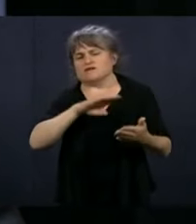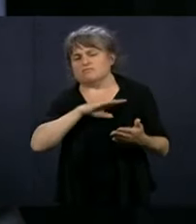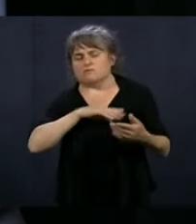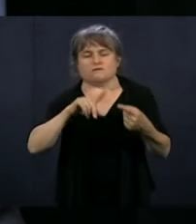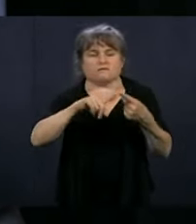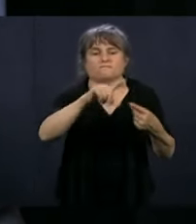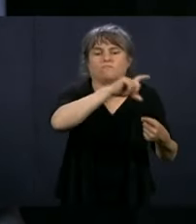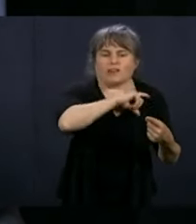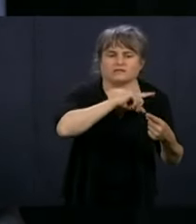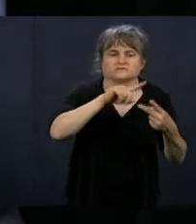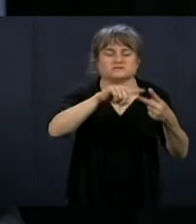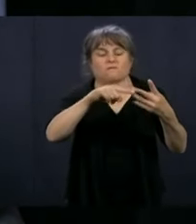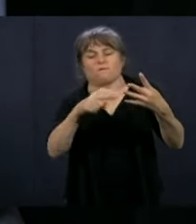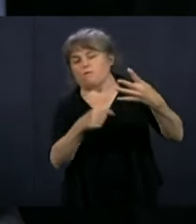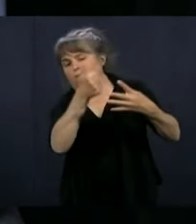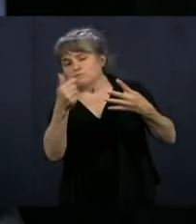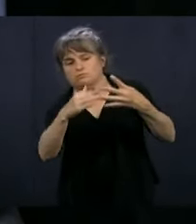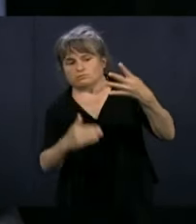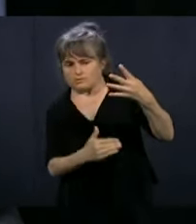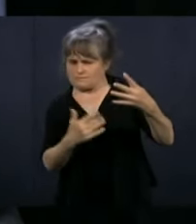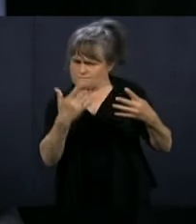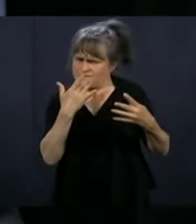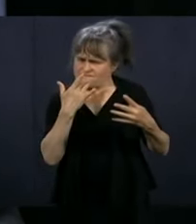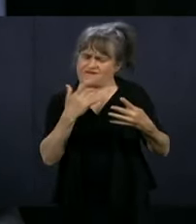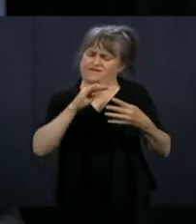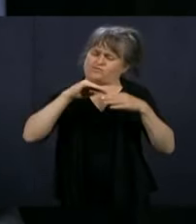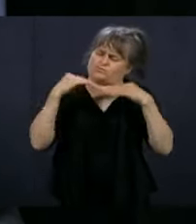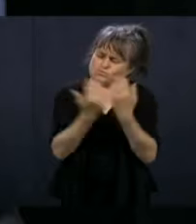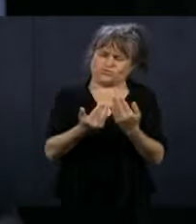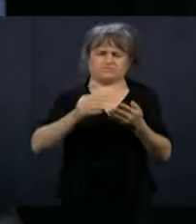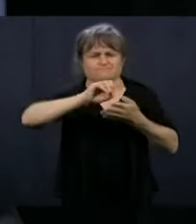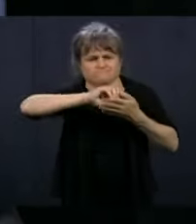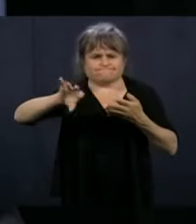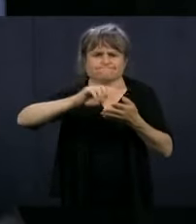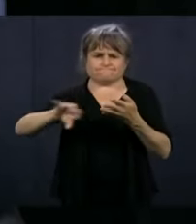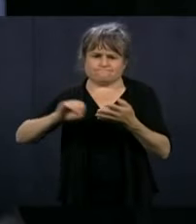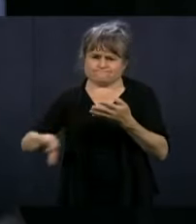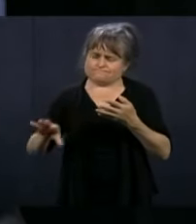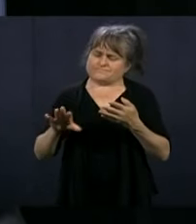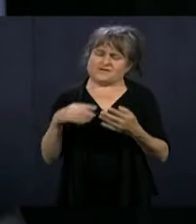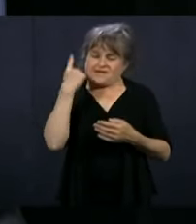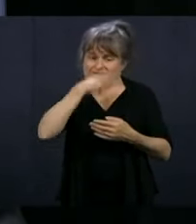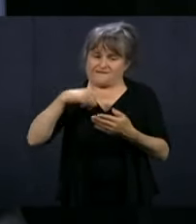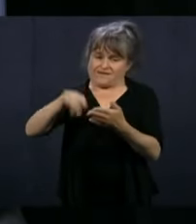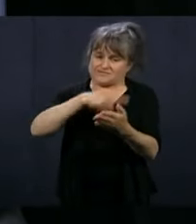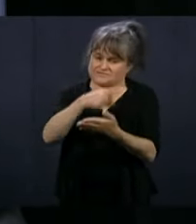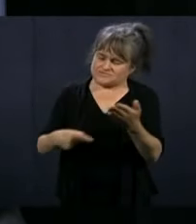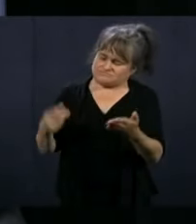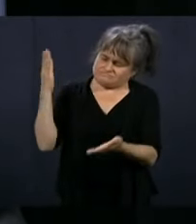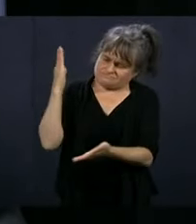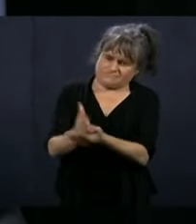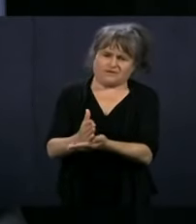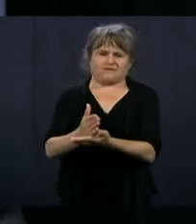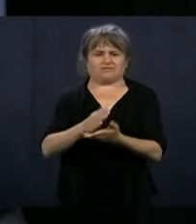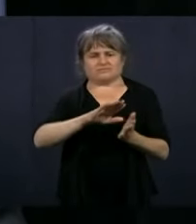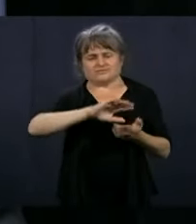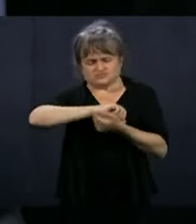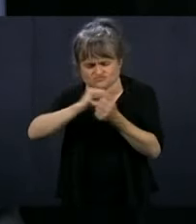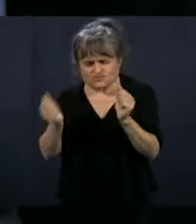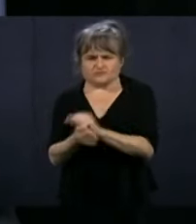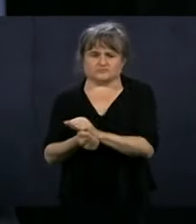police corps. So I'm consulting a few people, and I should be able to, in the next few days, to